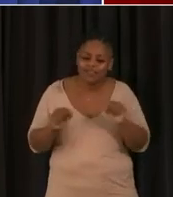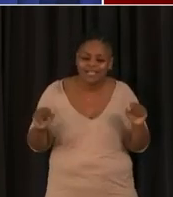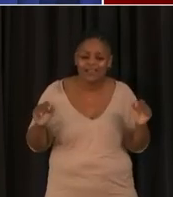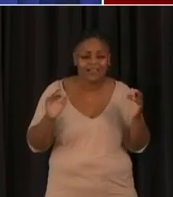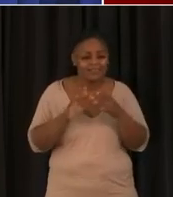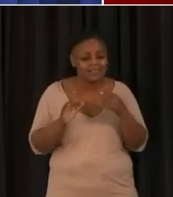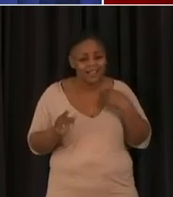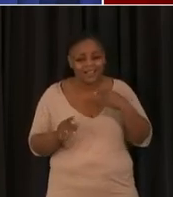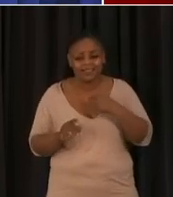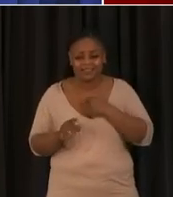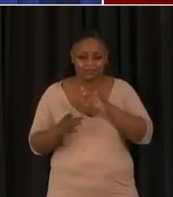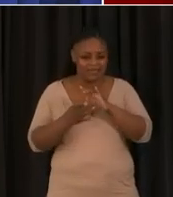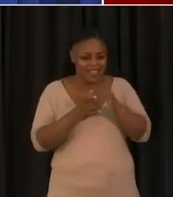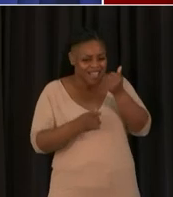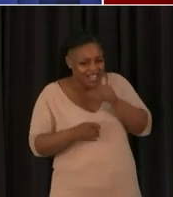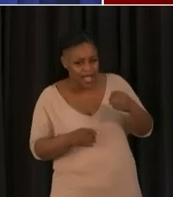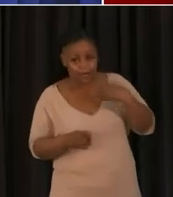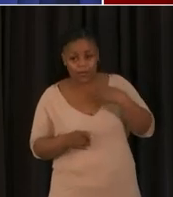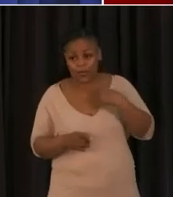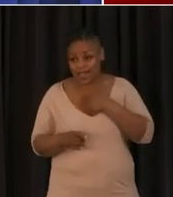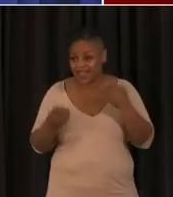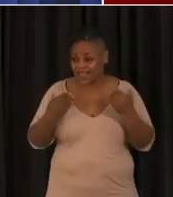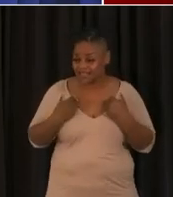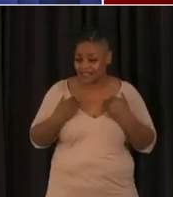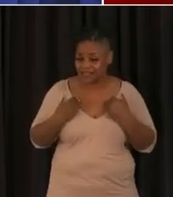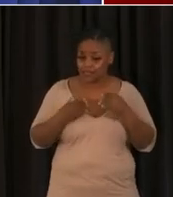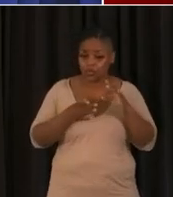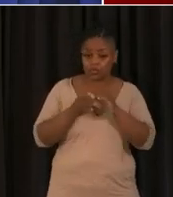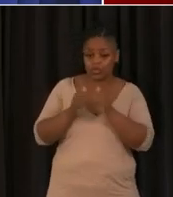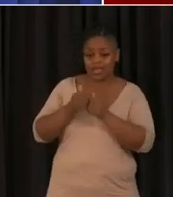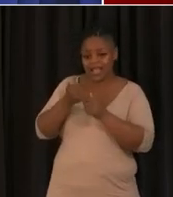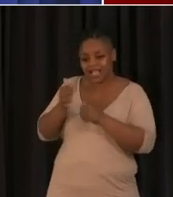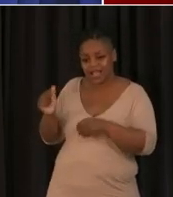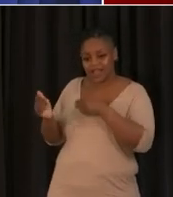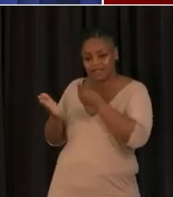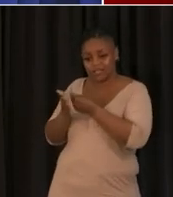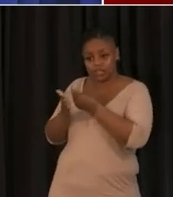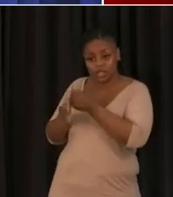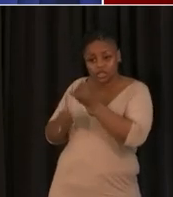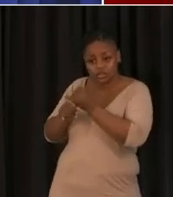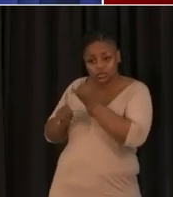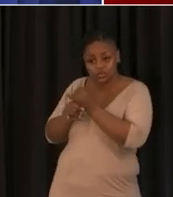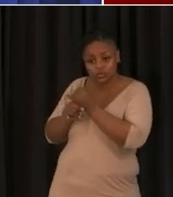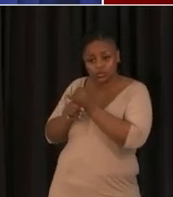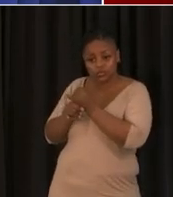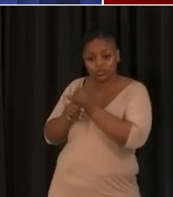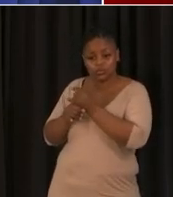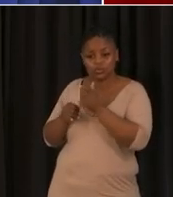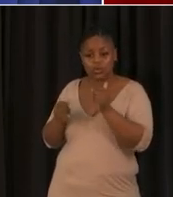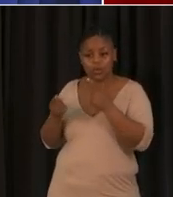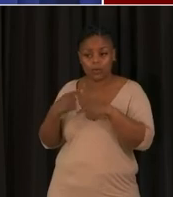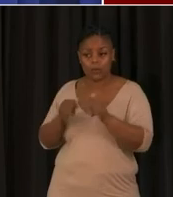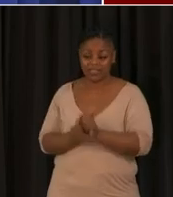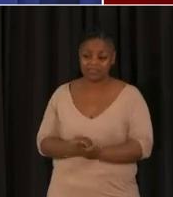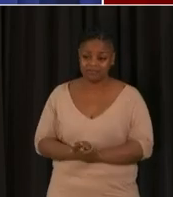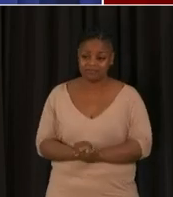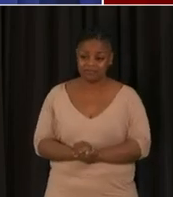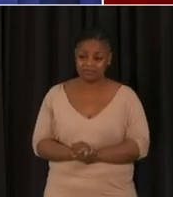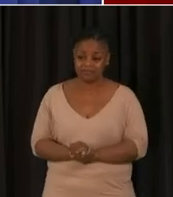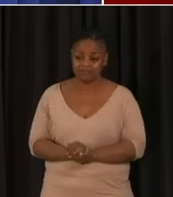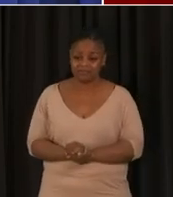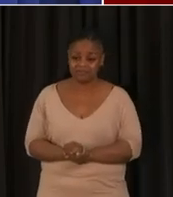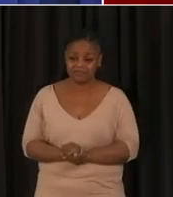Larissa asked about the who is the Student Loan Program Ombudsman, and also what do they do? When